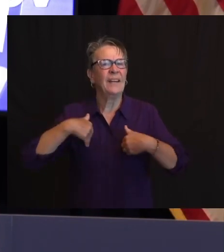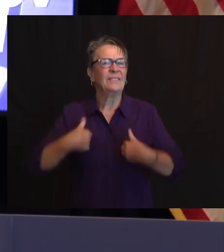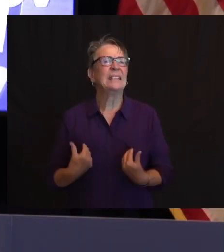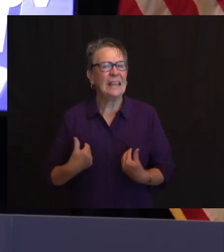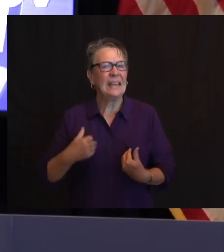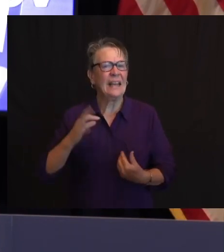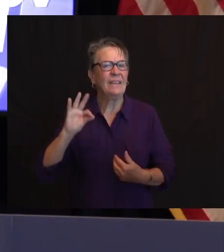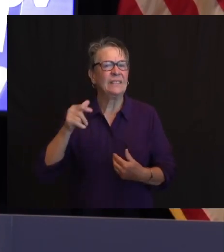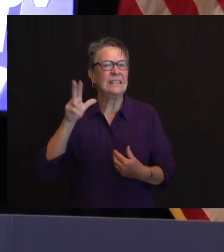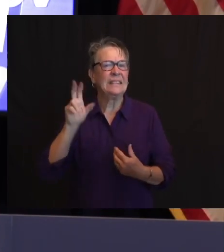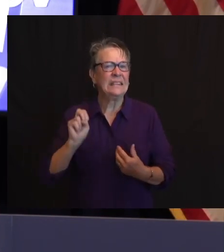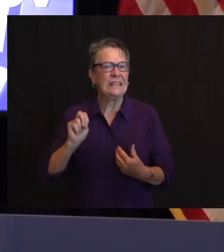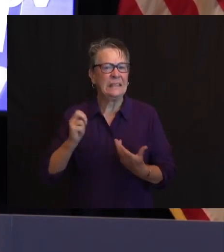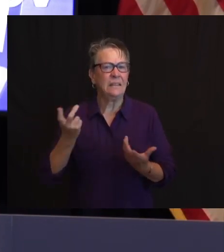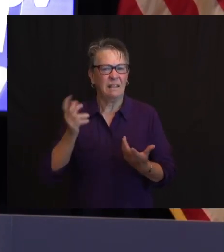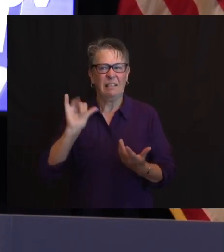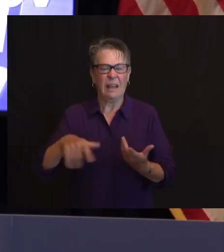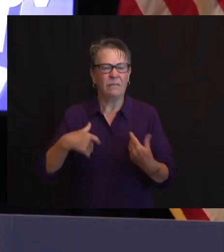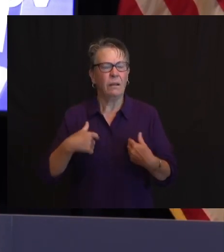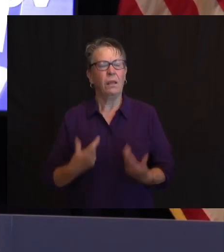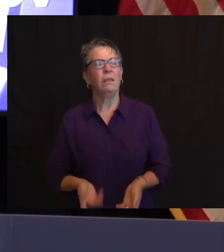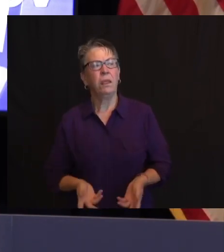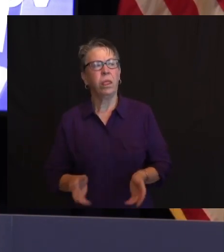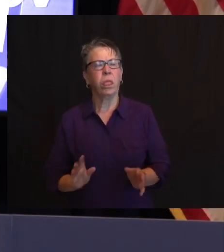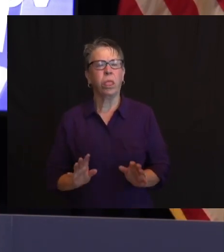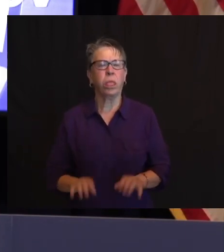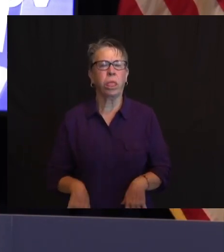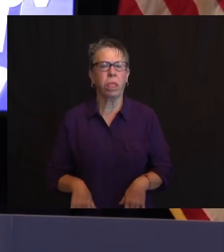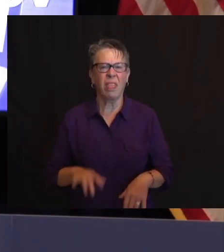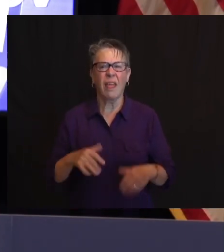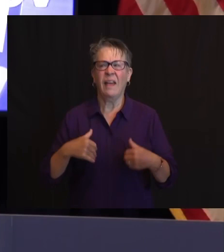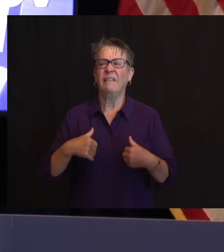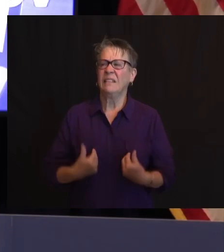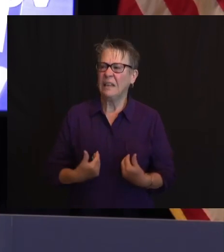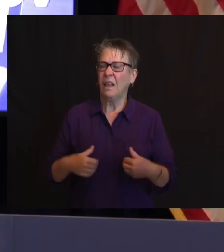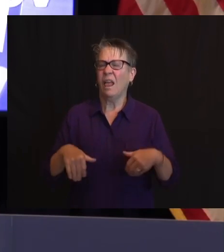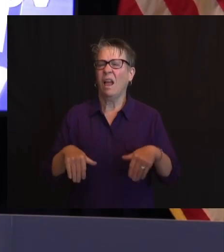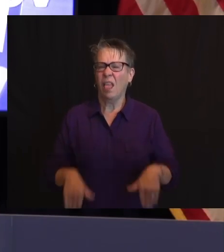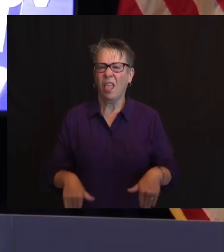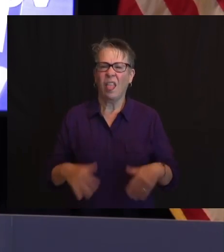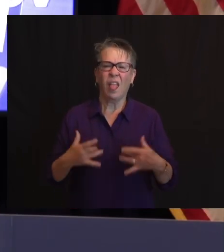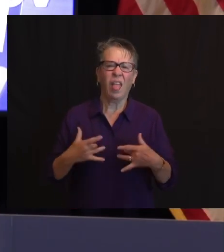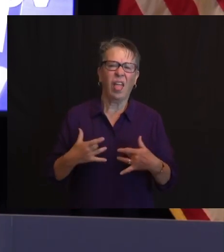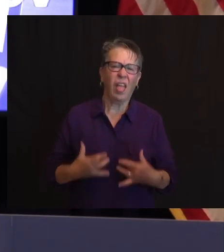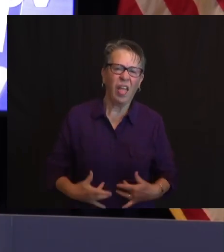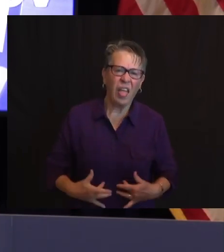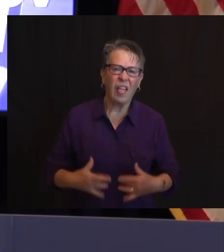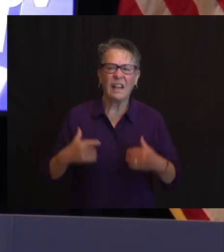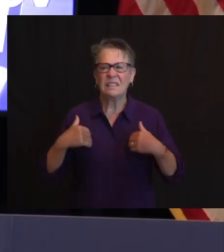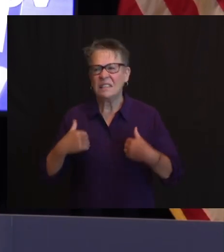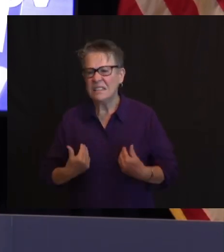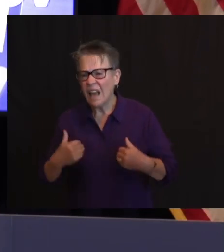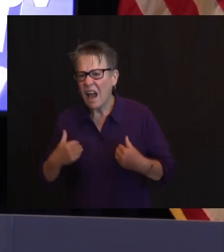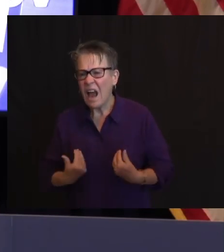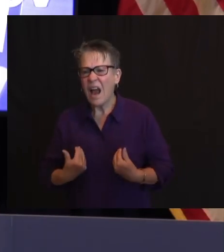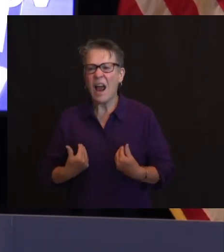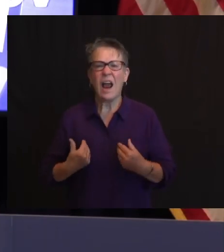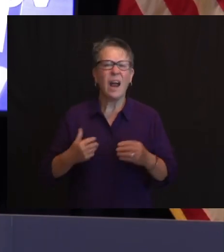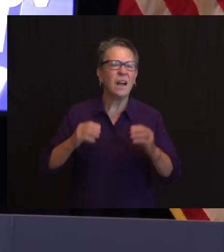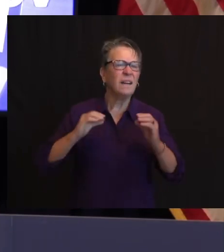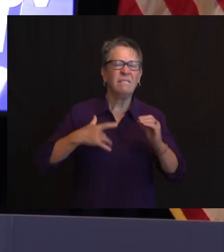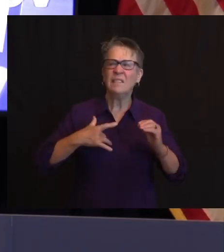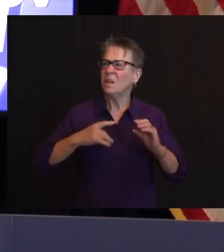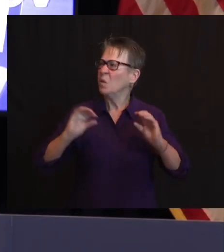pandemic fatigue is weariness. People may also feel helpless, sad, and irritable.